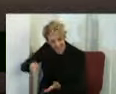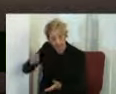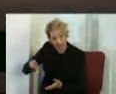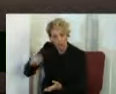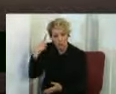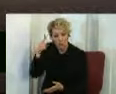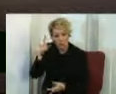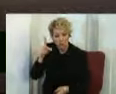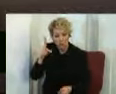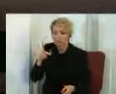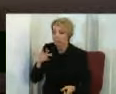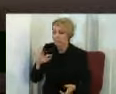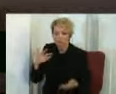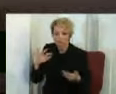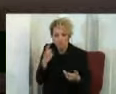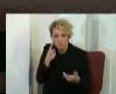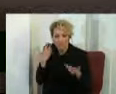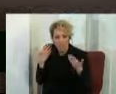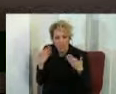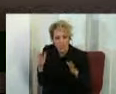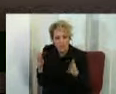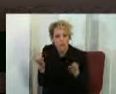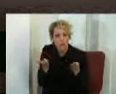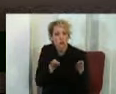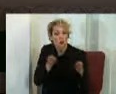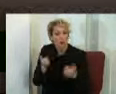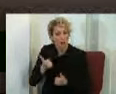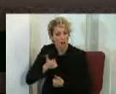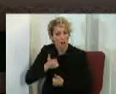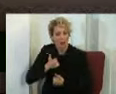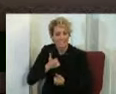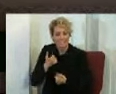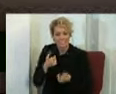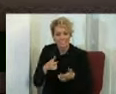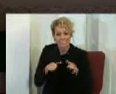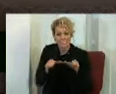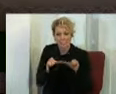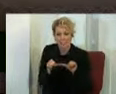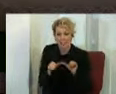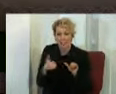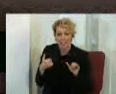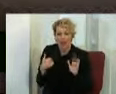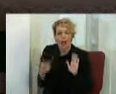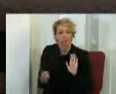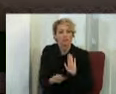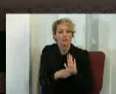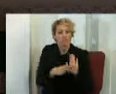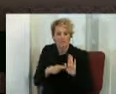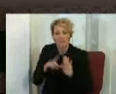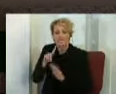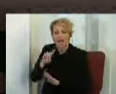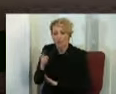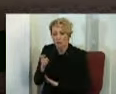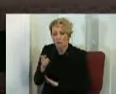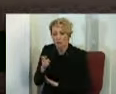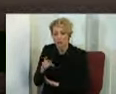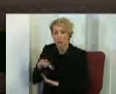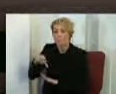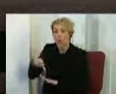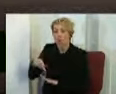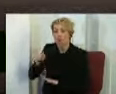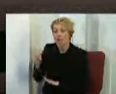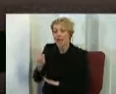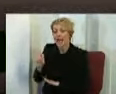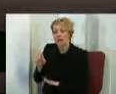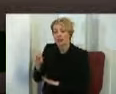those who are coming back from active service and are still diagnosed with post-traumatic distress disorder, those who we